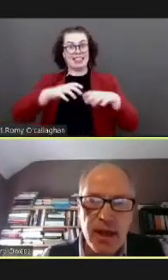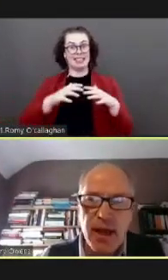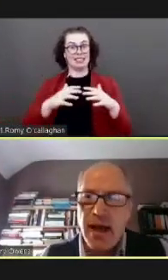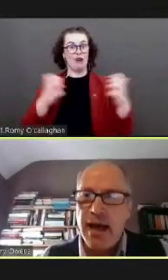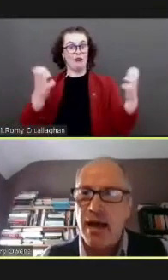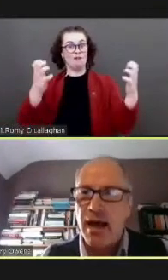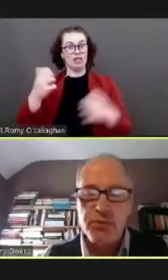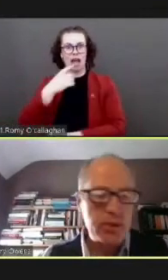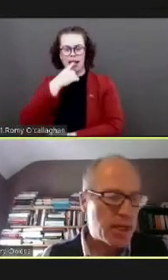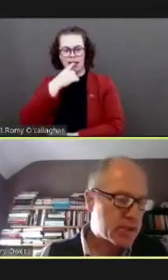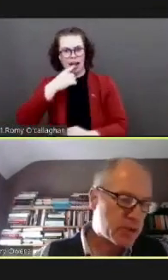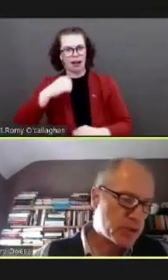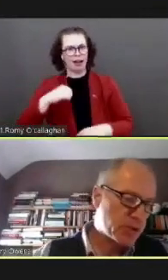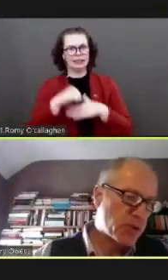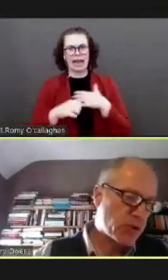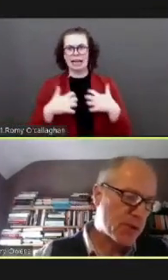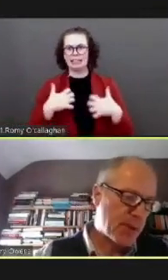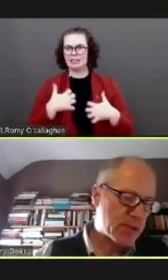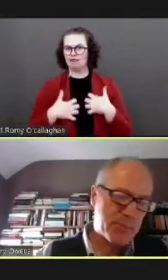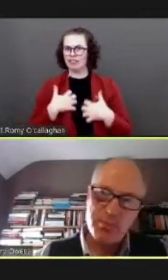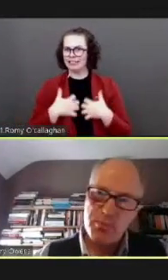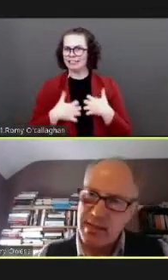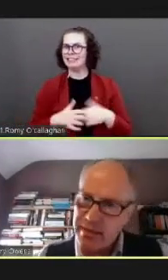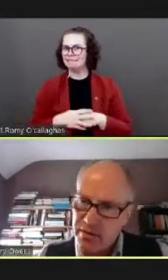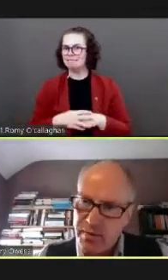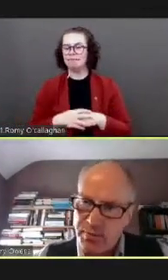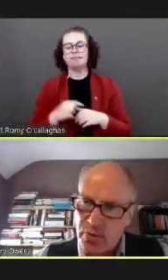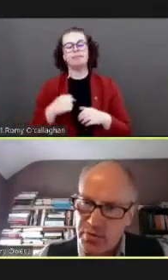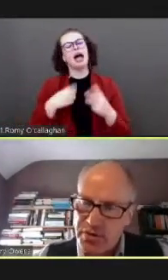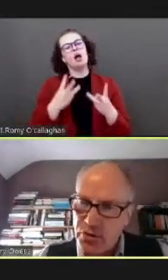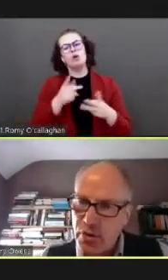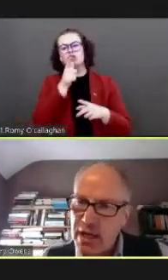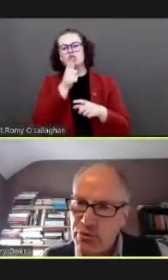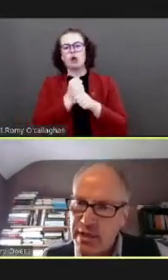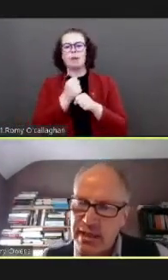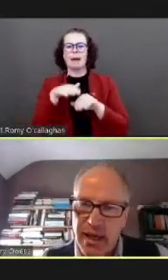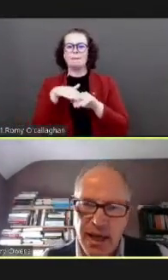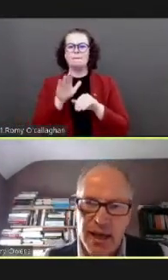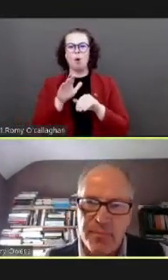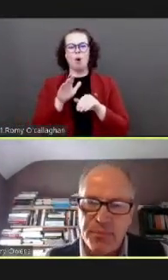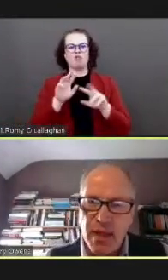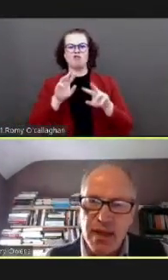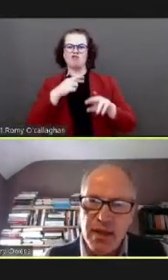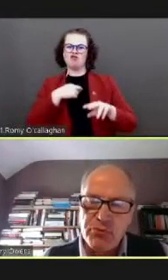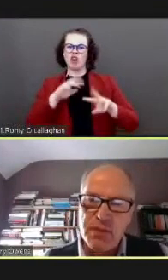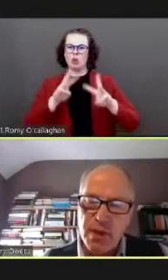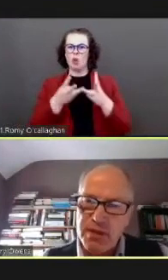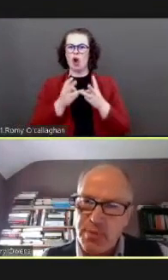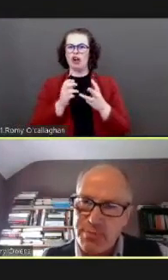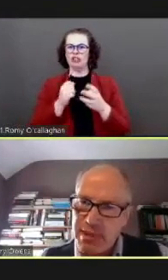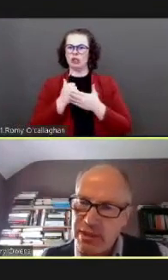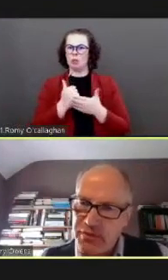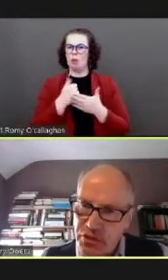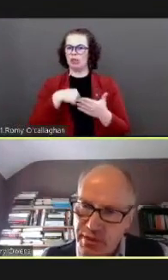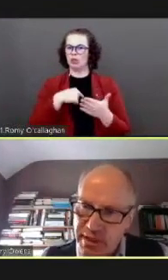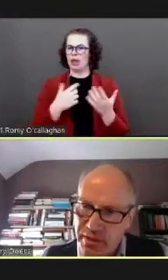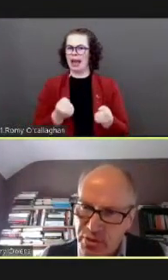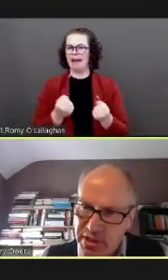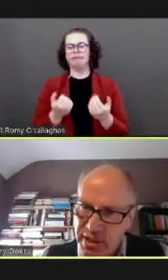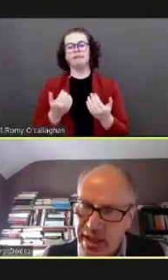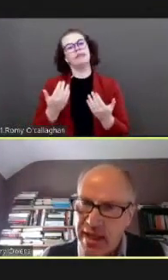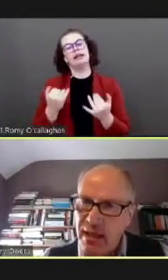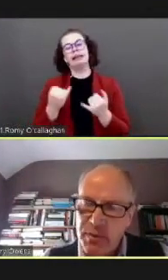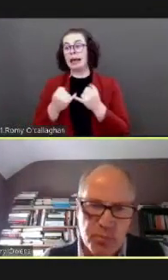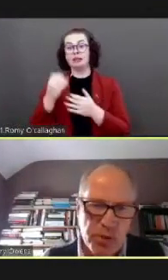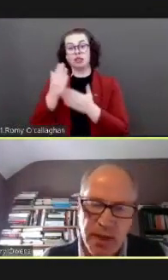far. I would like to talk about some of the practical supports, the way we respond to people individually